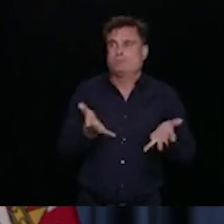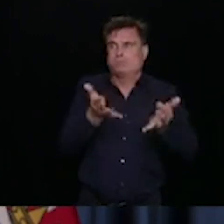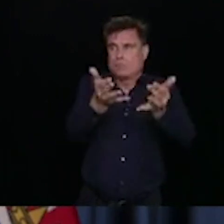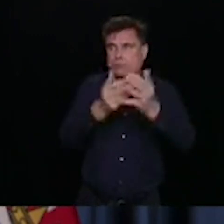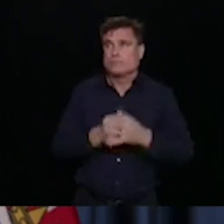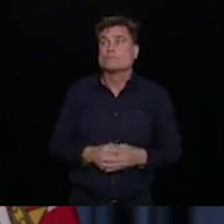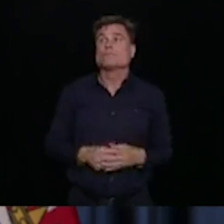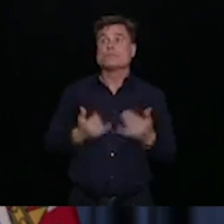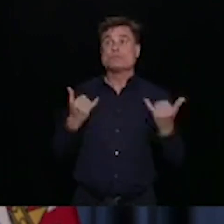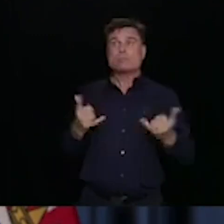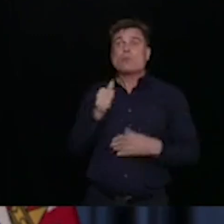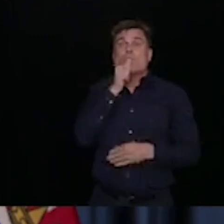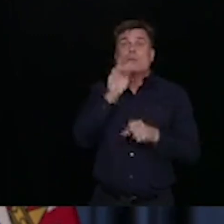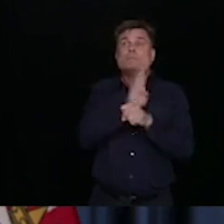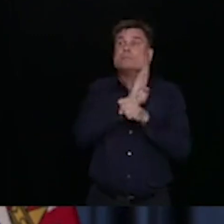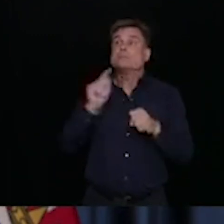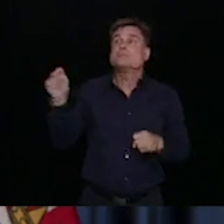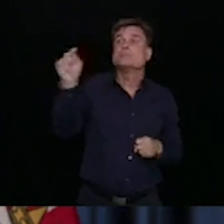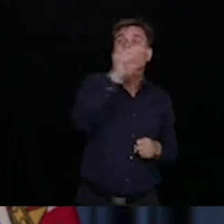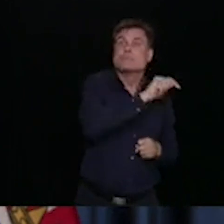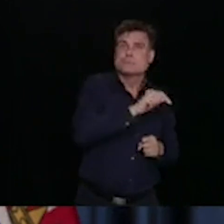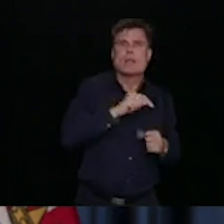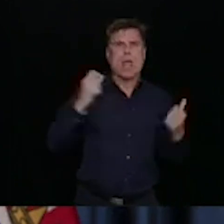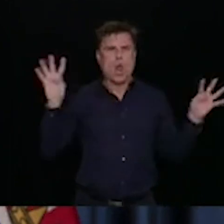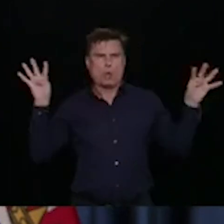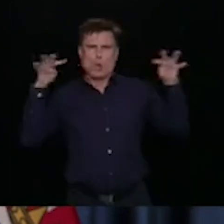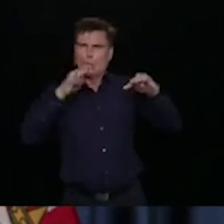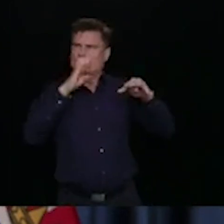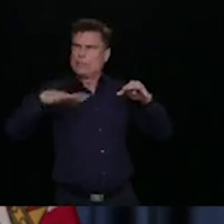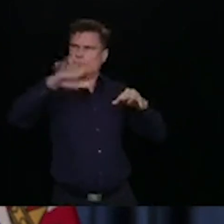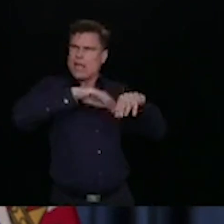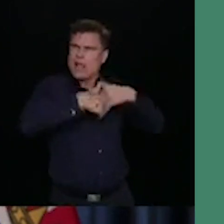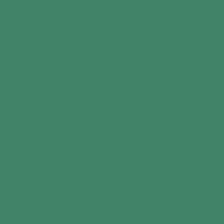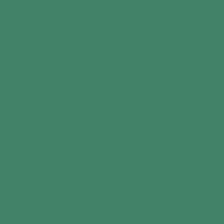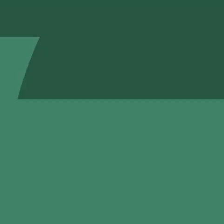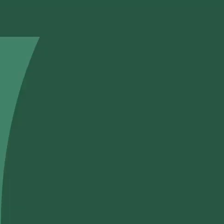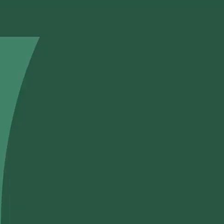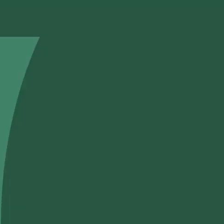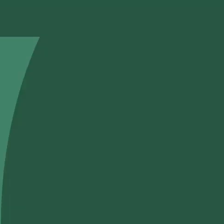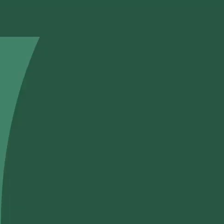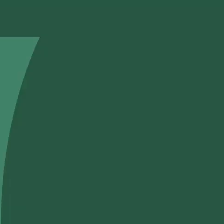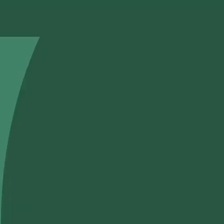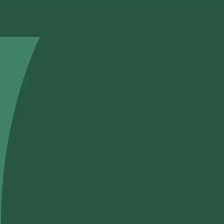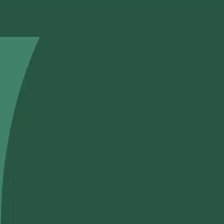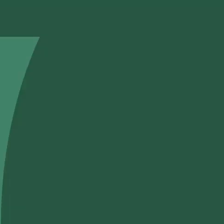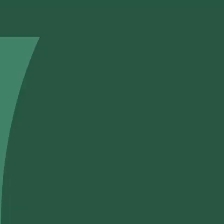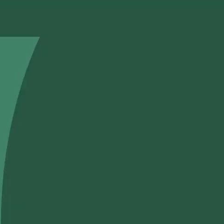private sector investments look to BC as the place to be in the months and years ahead.